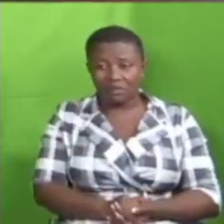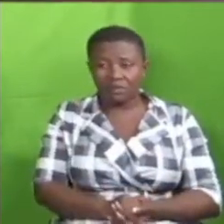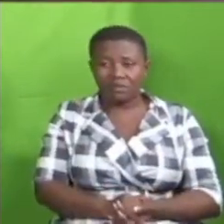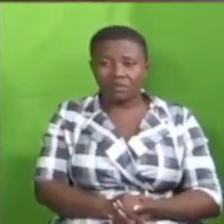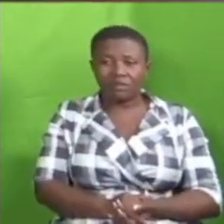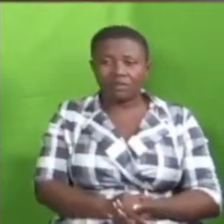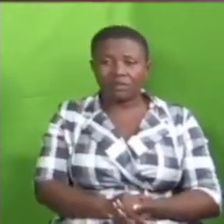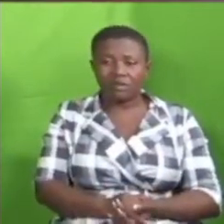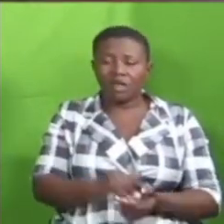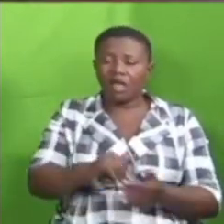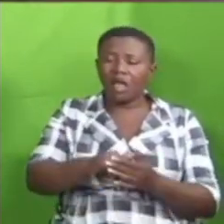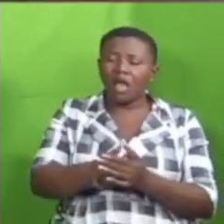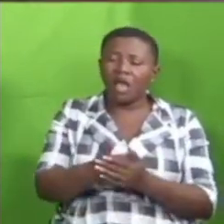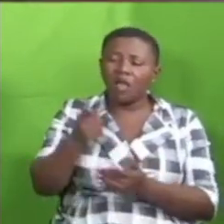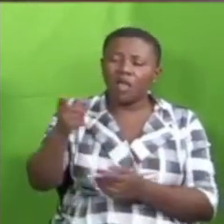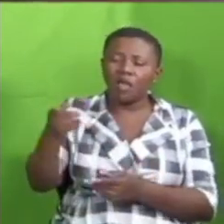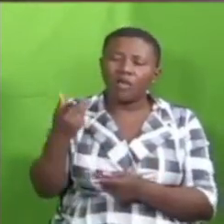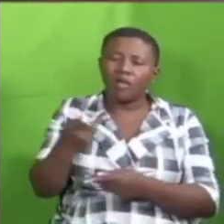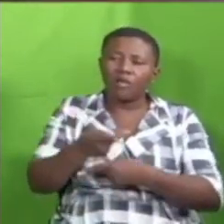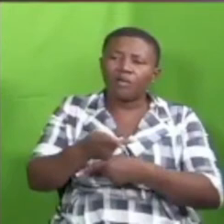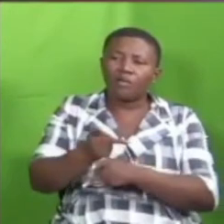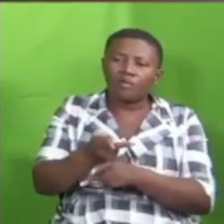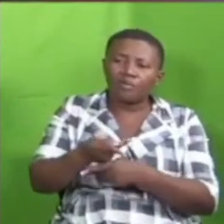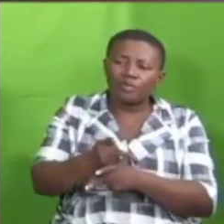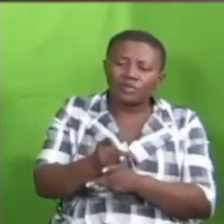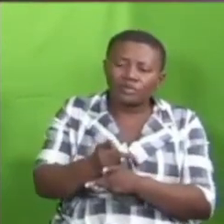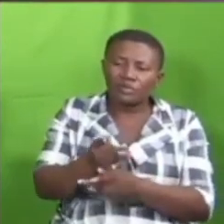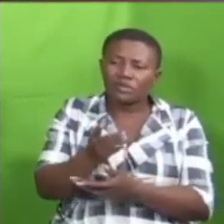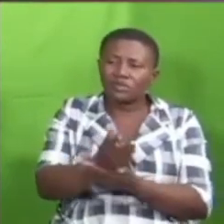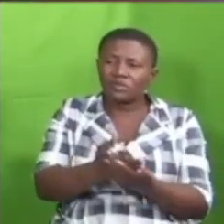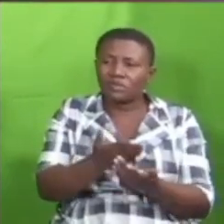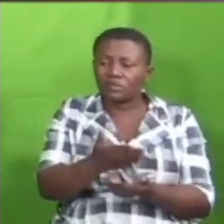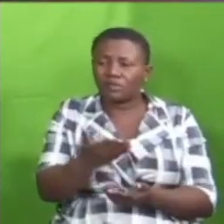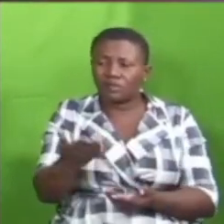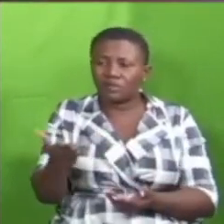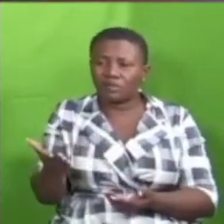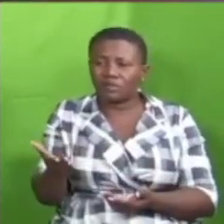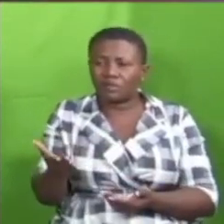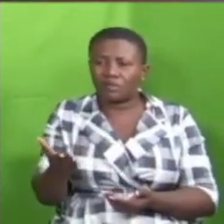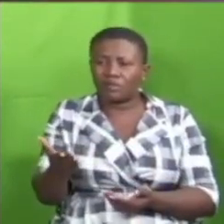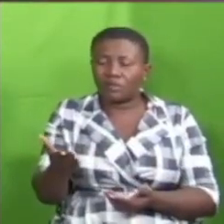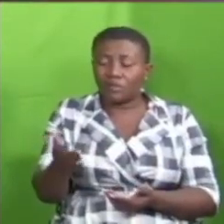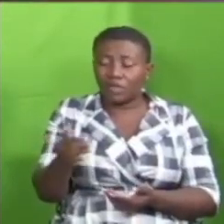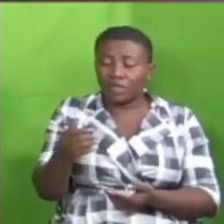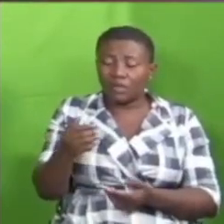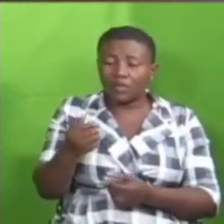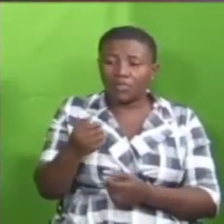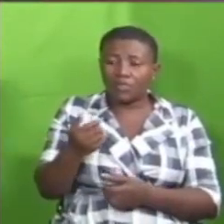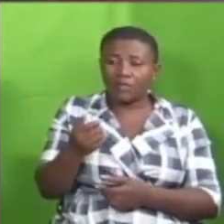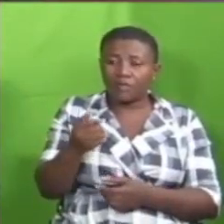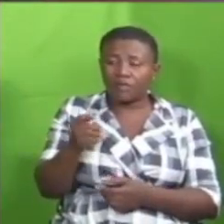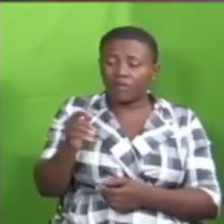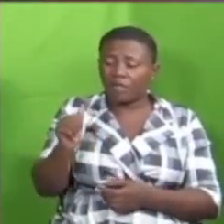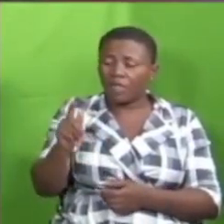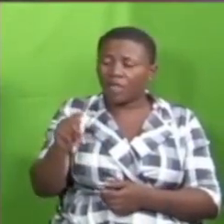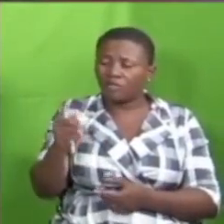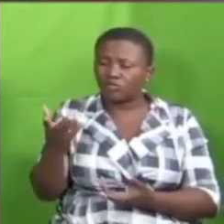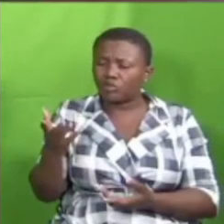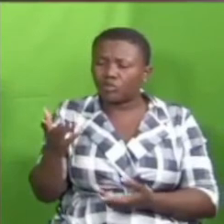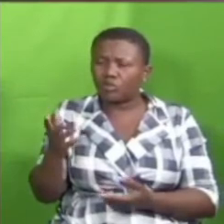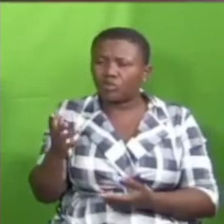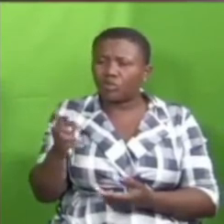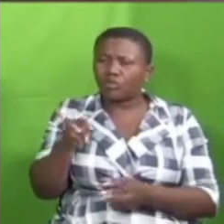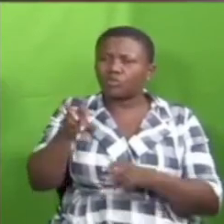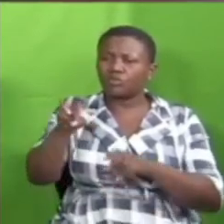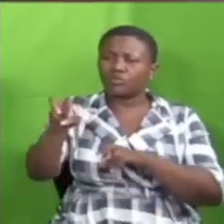how he was producing pepper paste. And this took Atta to several places